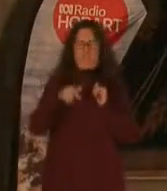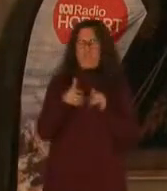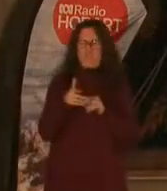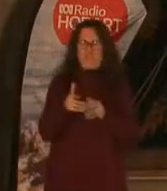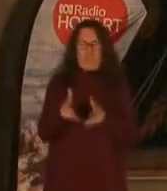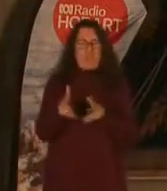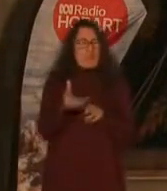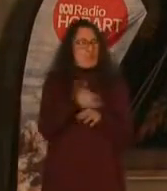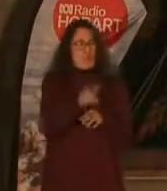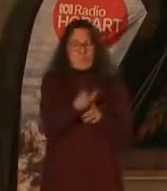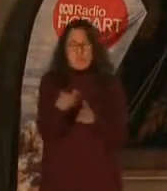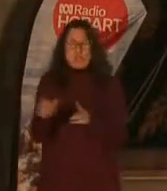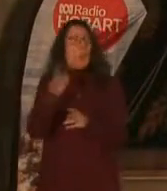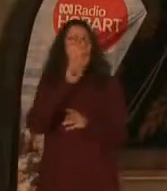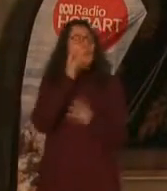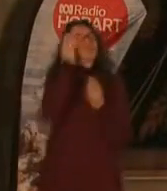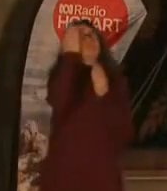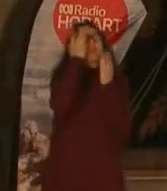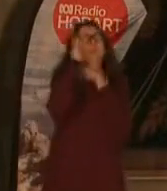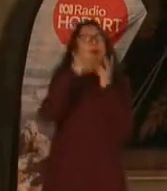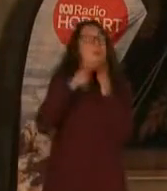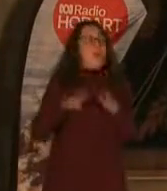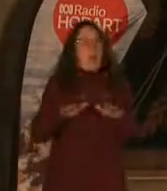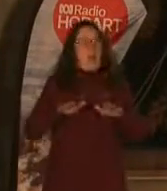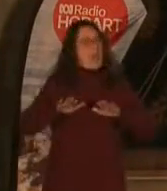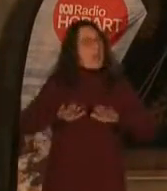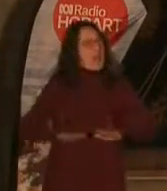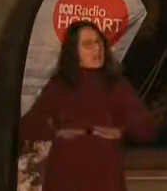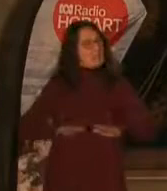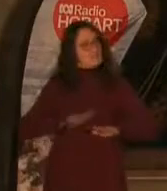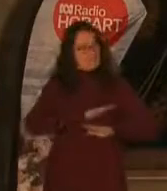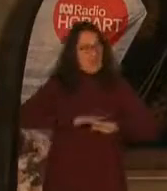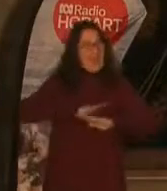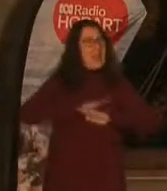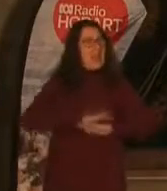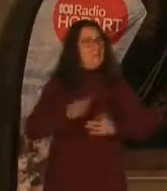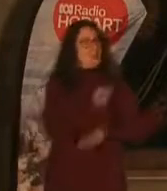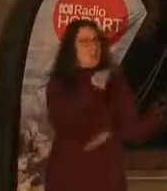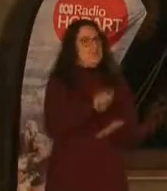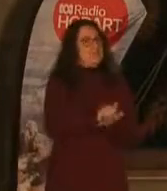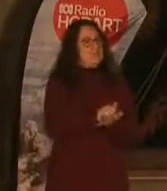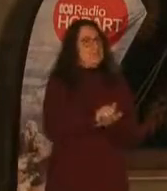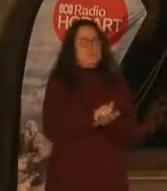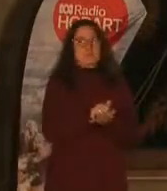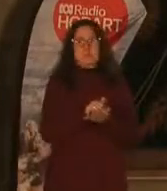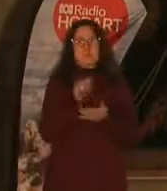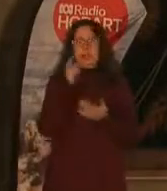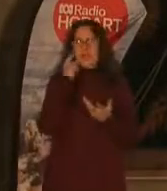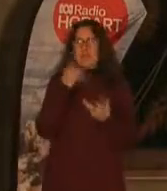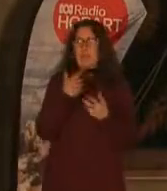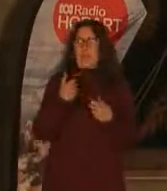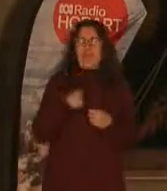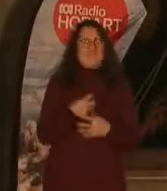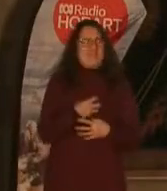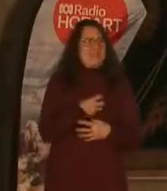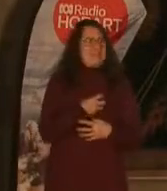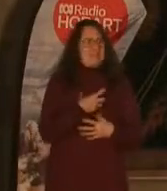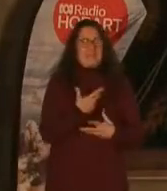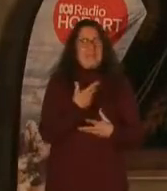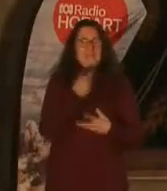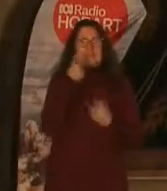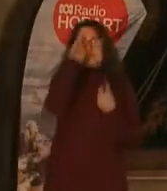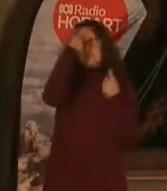only dreamt that we had land rights. And I think in terms of directing a people, this idea of imagination, or if not